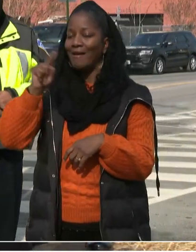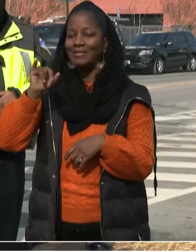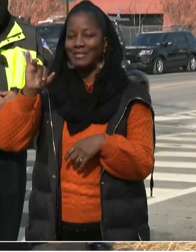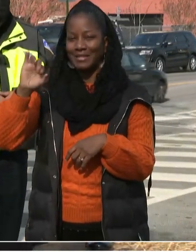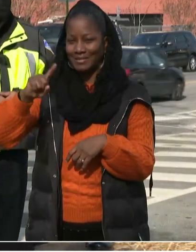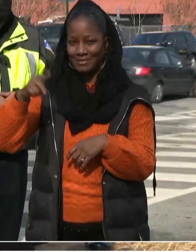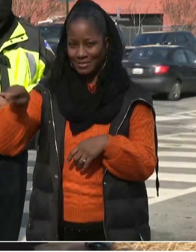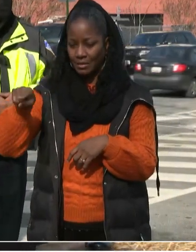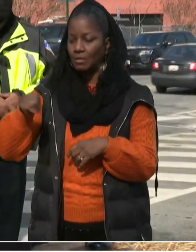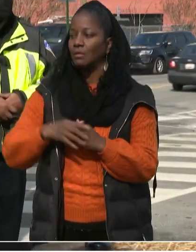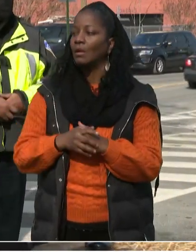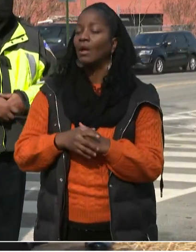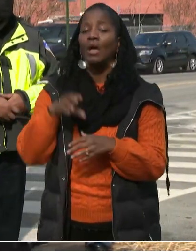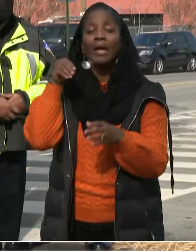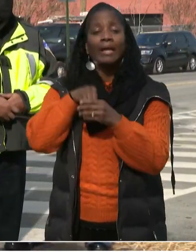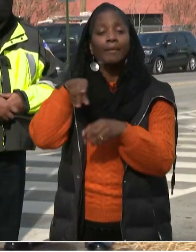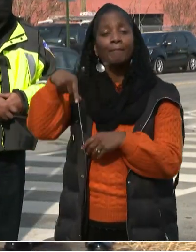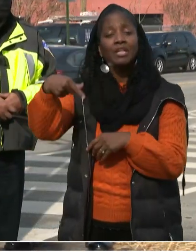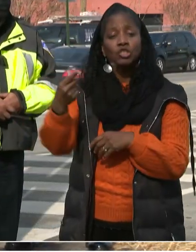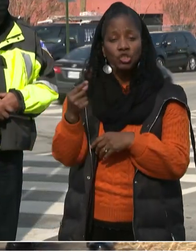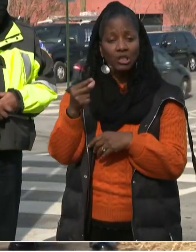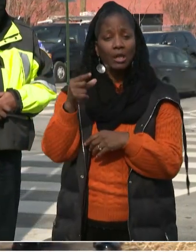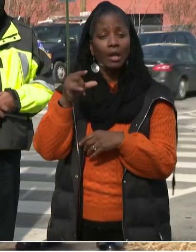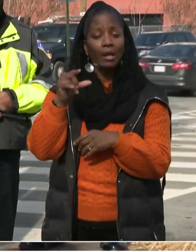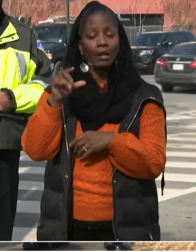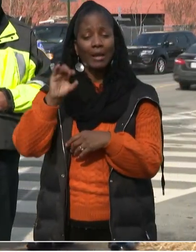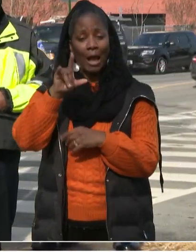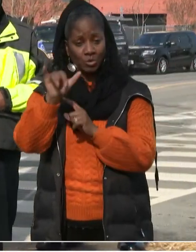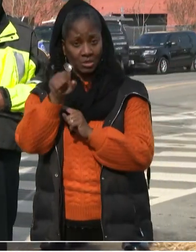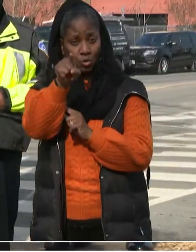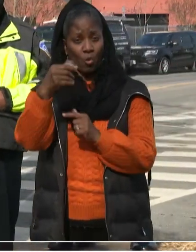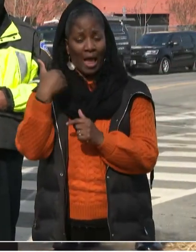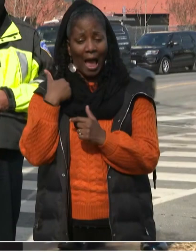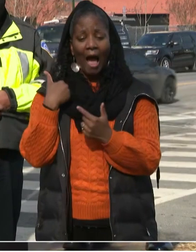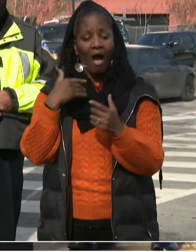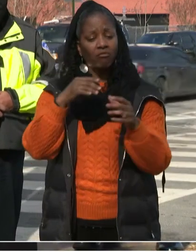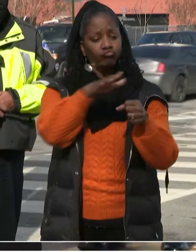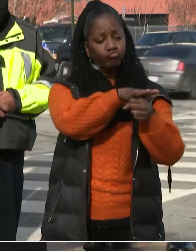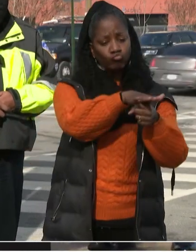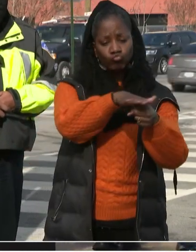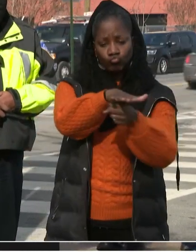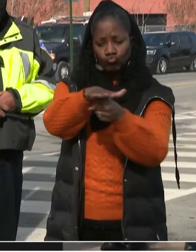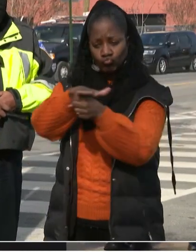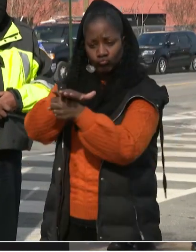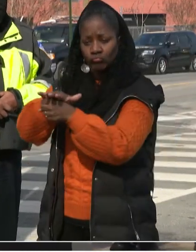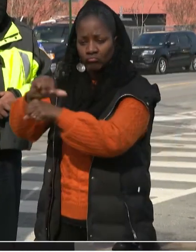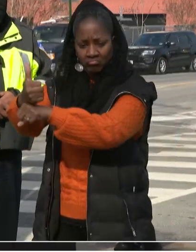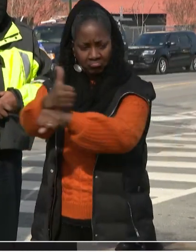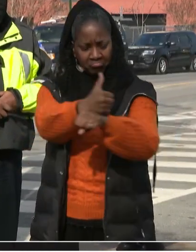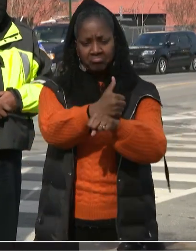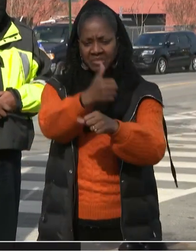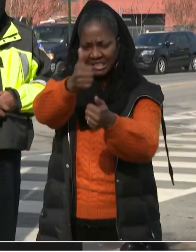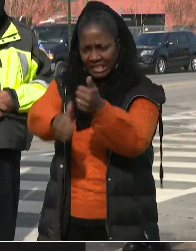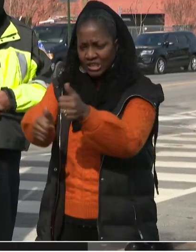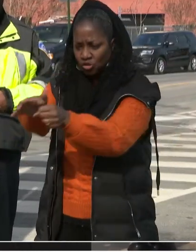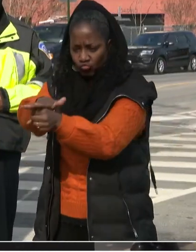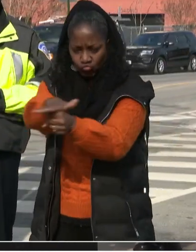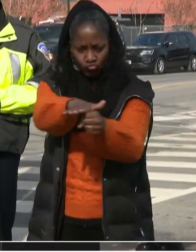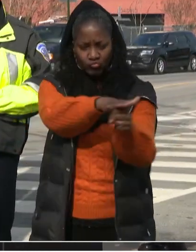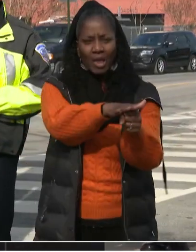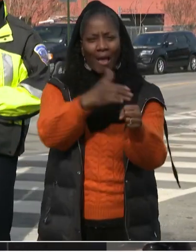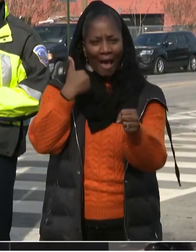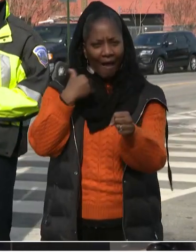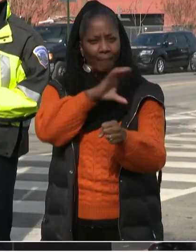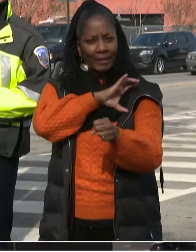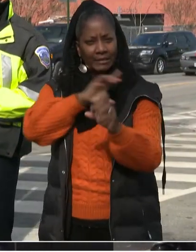In Prince George's County, you have municipalities. These municipalities have police departments. What